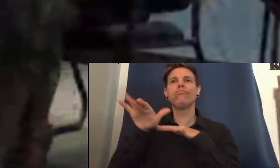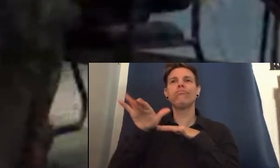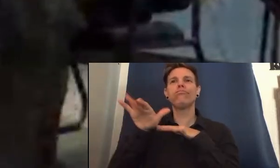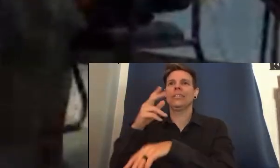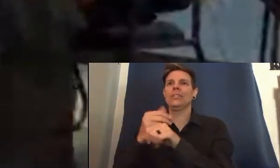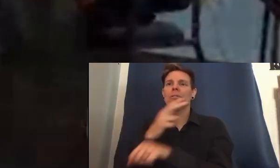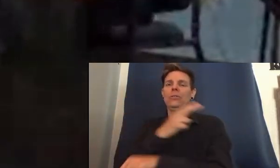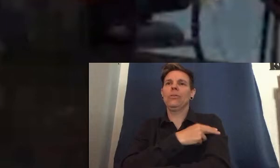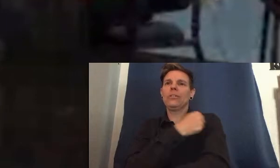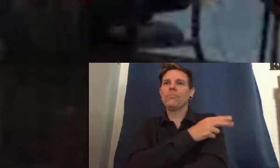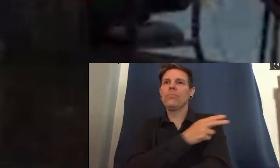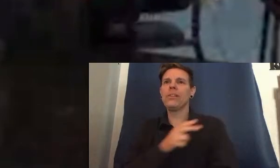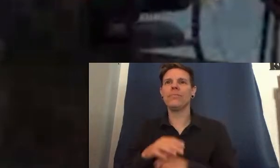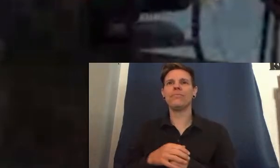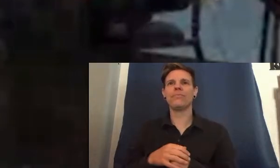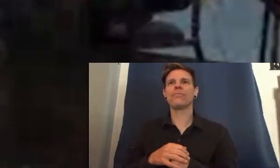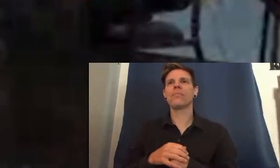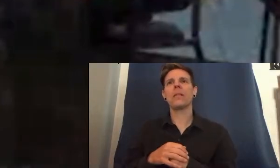course, but most. Yeah.